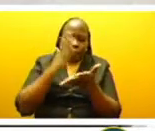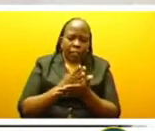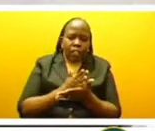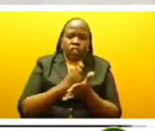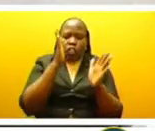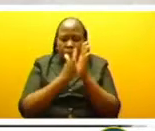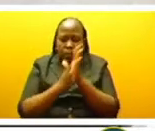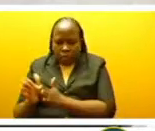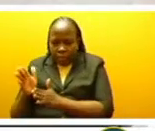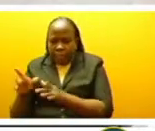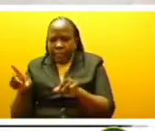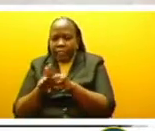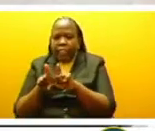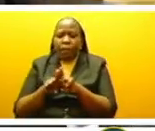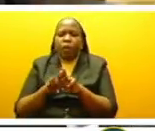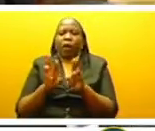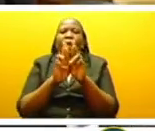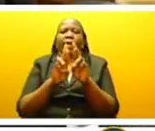and were ready for announcement